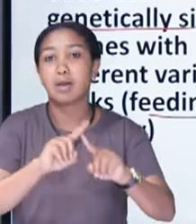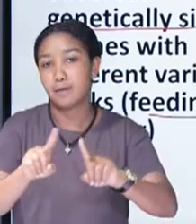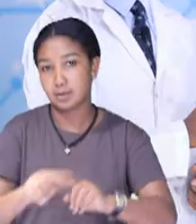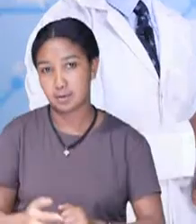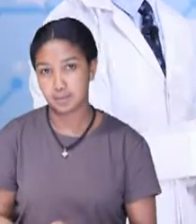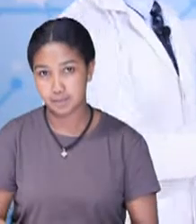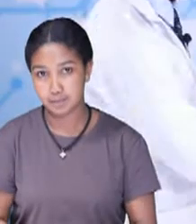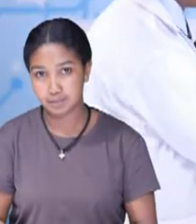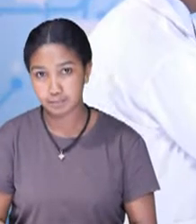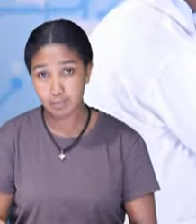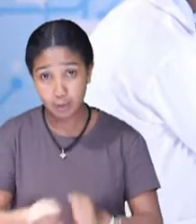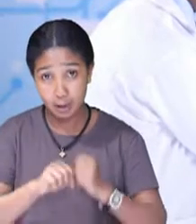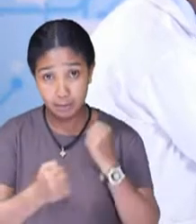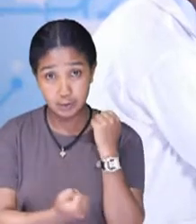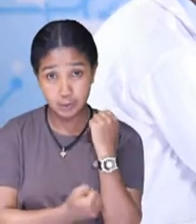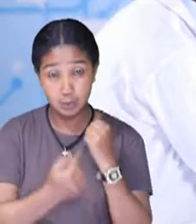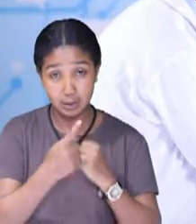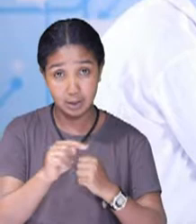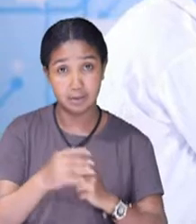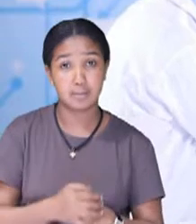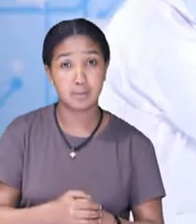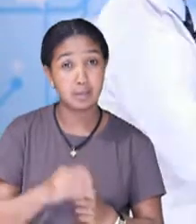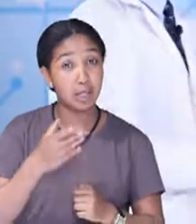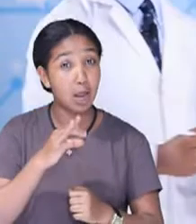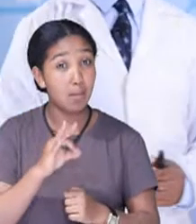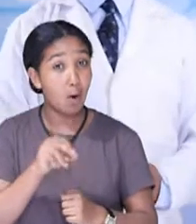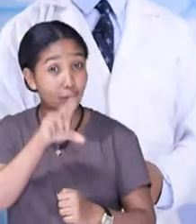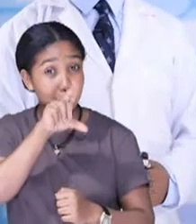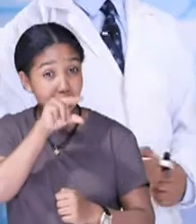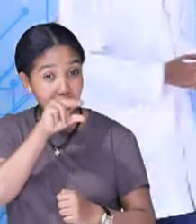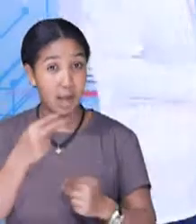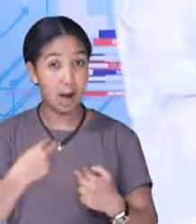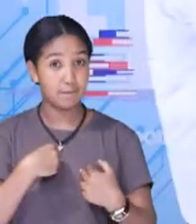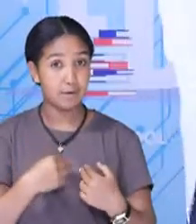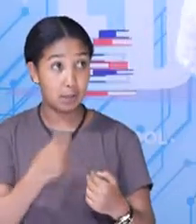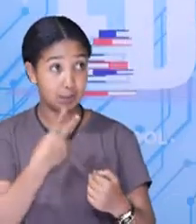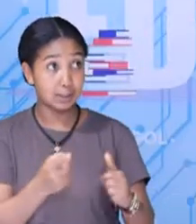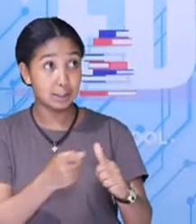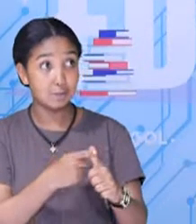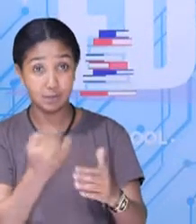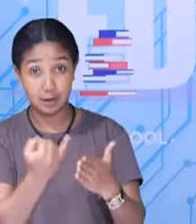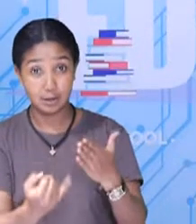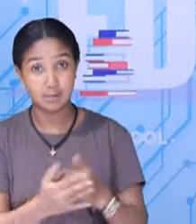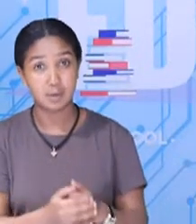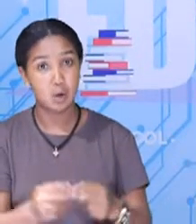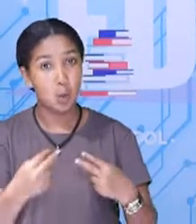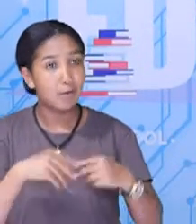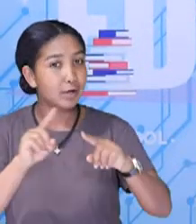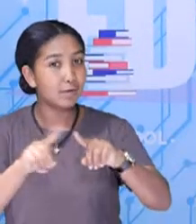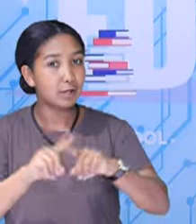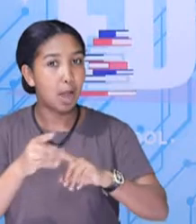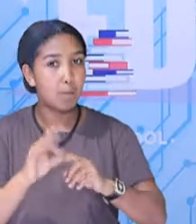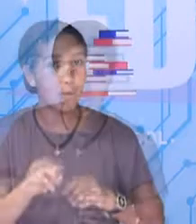diversity based on the type of beaks they have. As you can see in this figure, we have